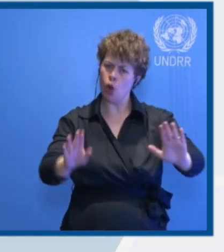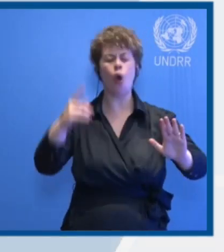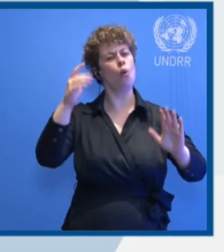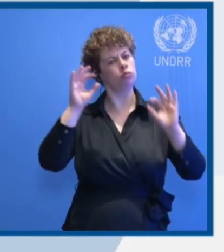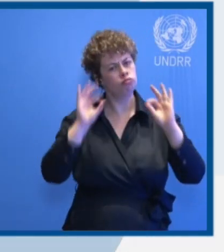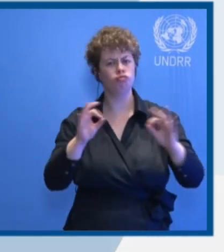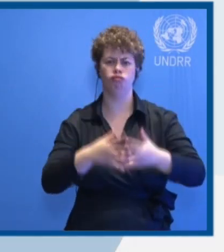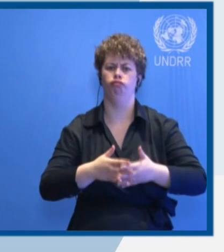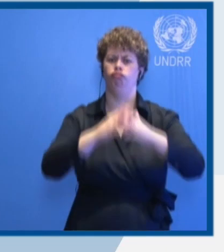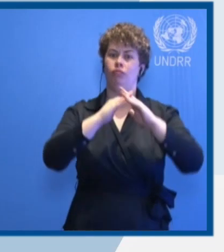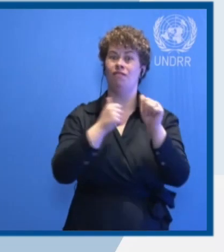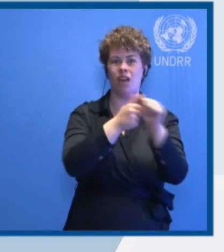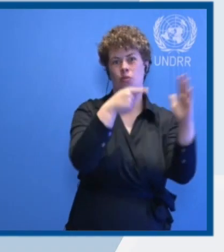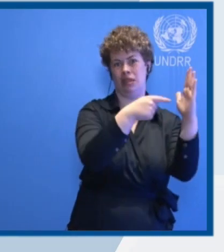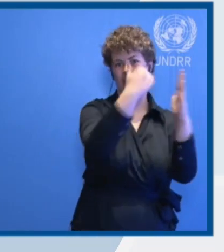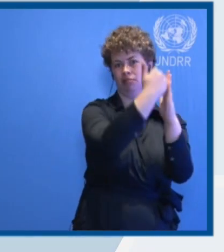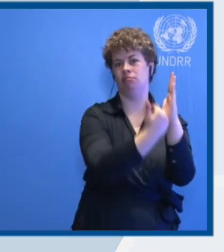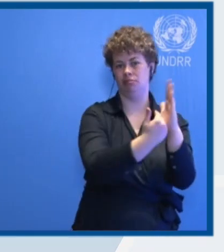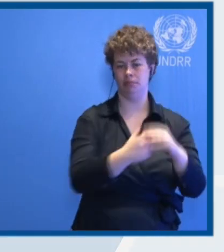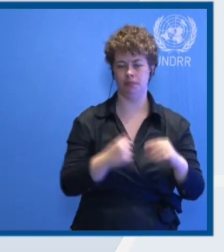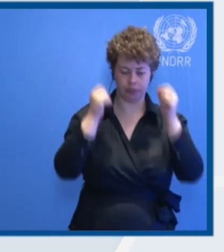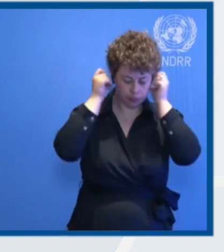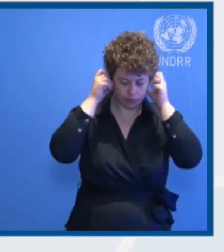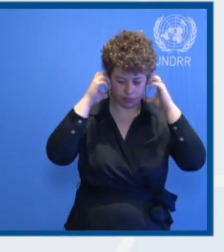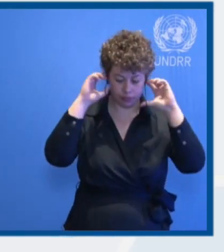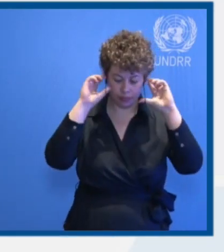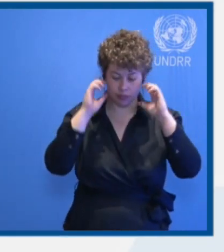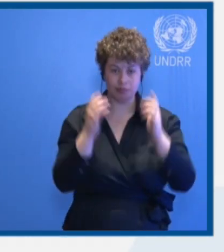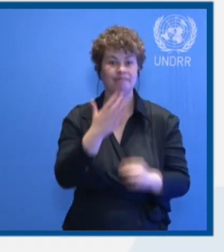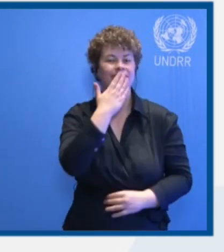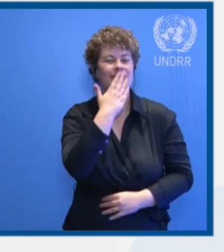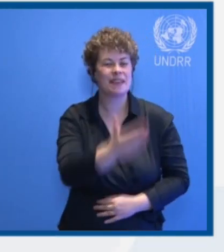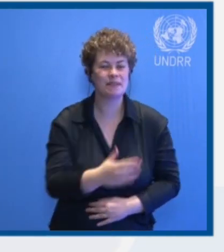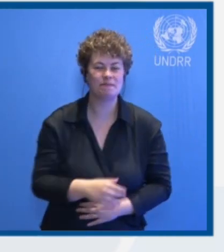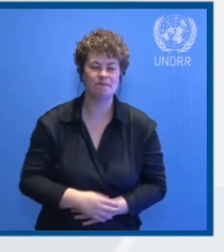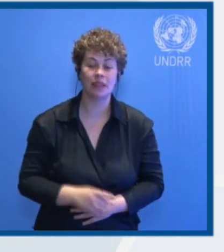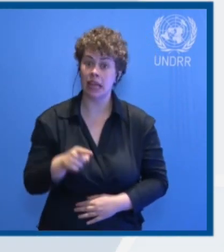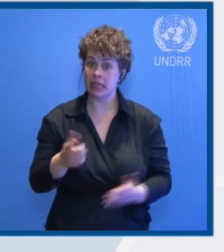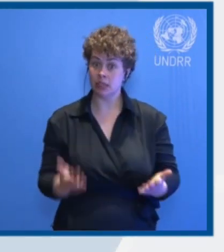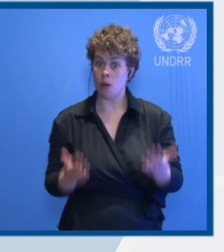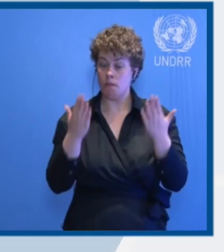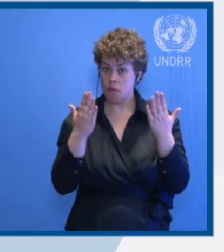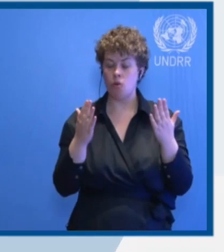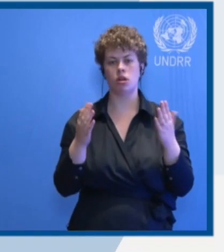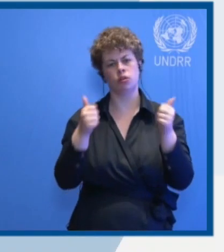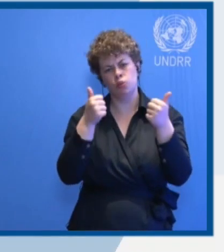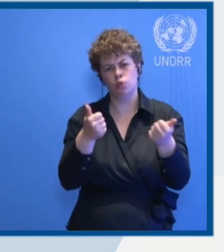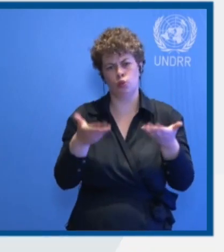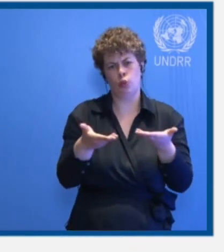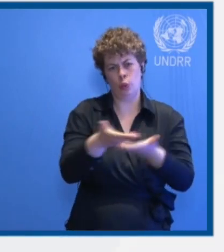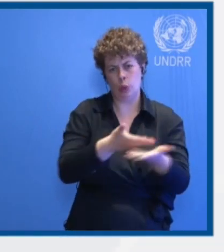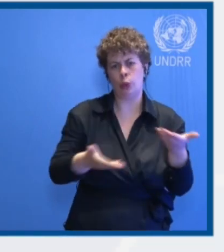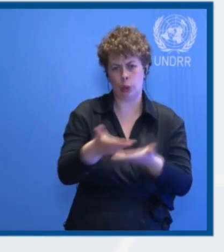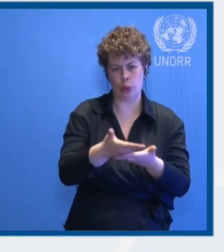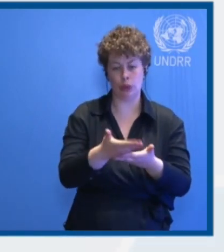I think this morning we've had a very interesting session, and we're recognizing that nature is just not only at risk, but it's also a